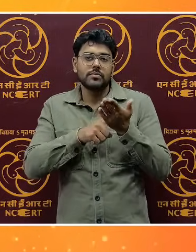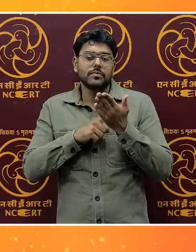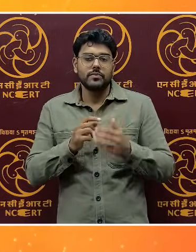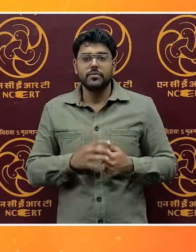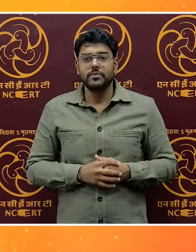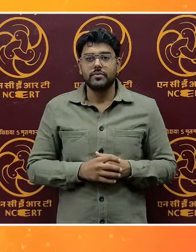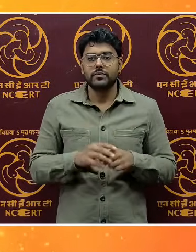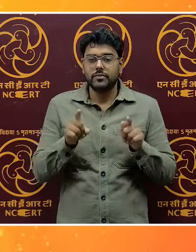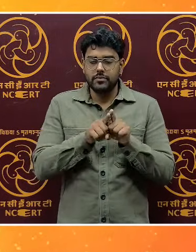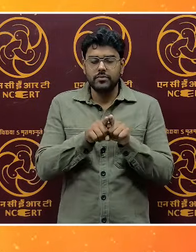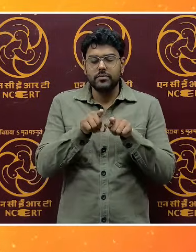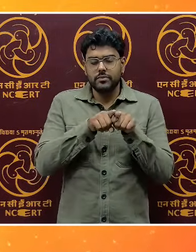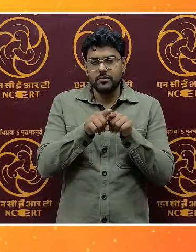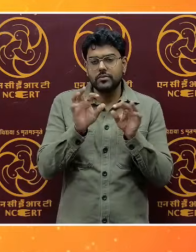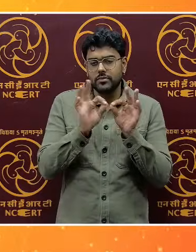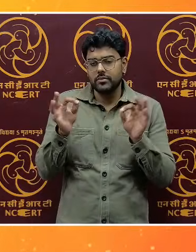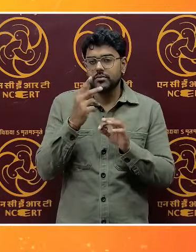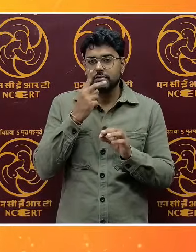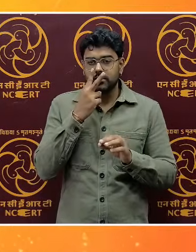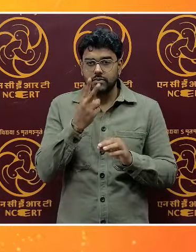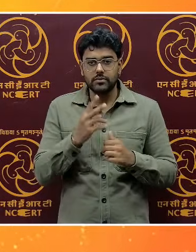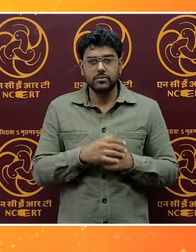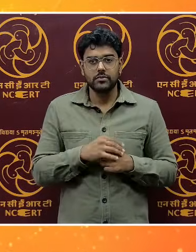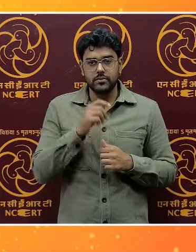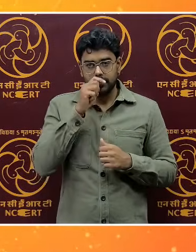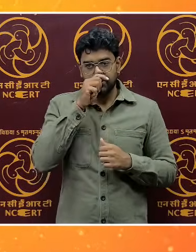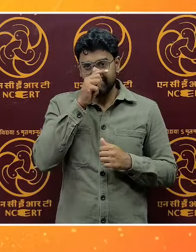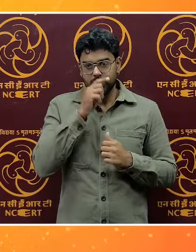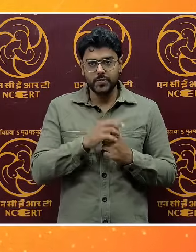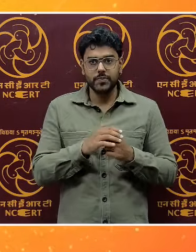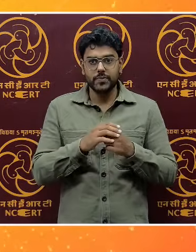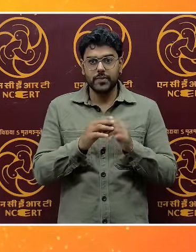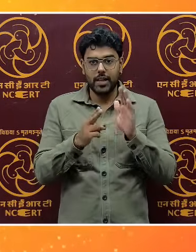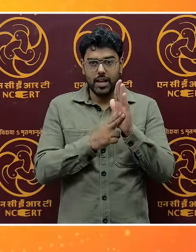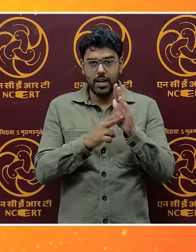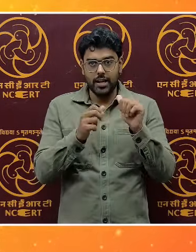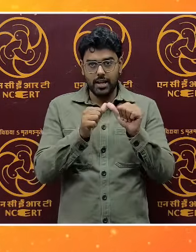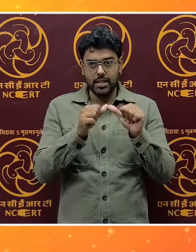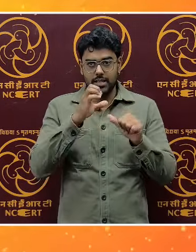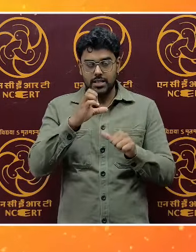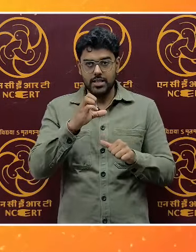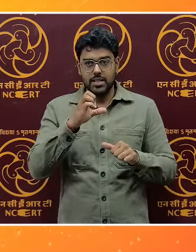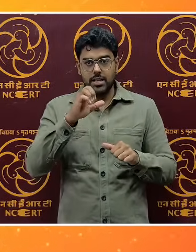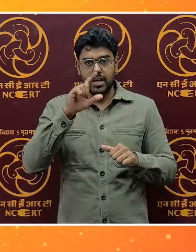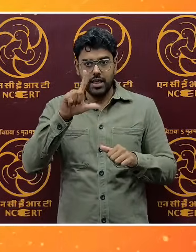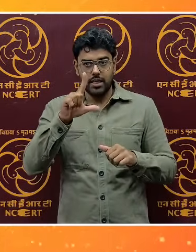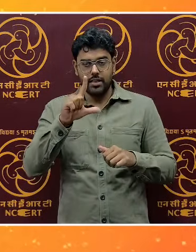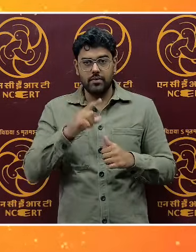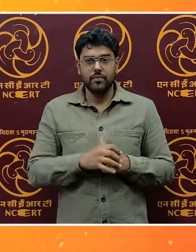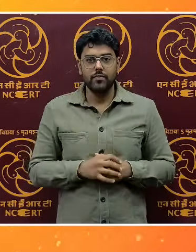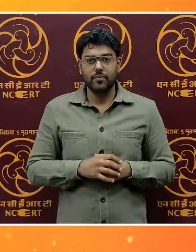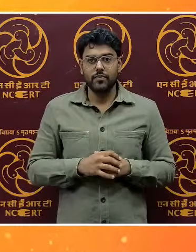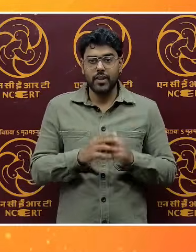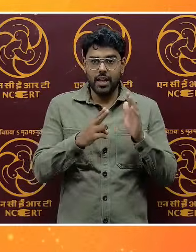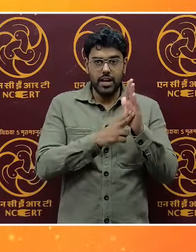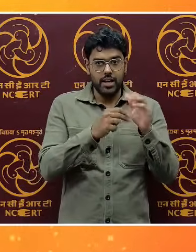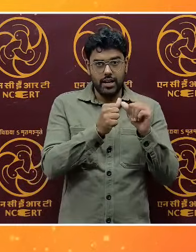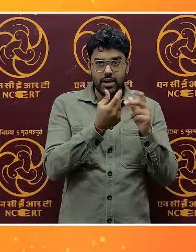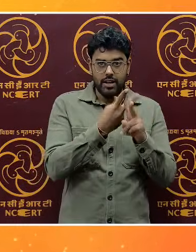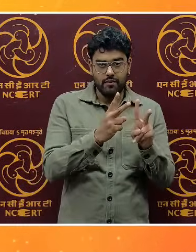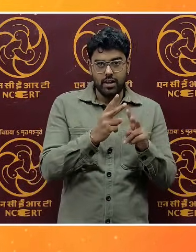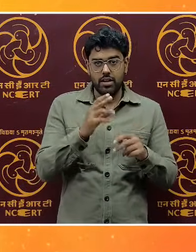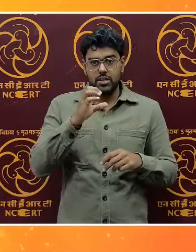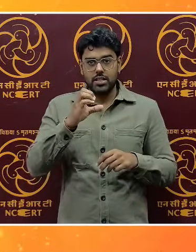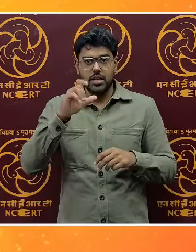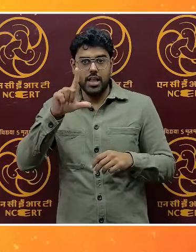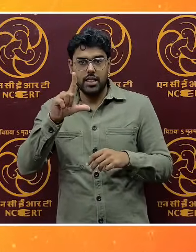take in here. Say NaCl only, Na and Cl. Yes. Right. So Na